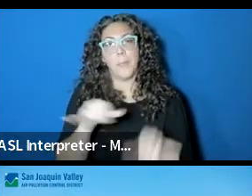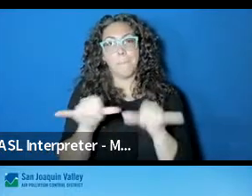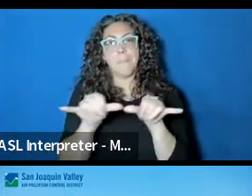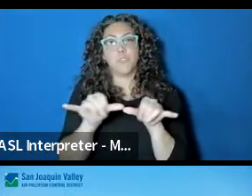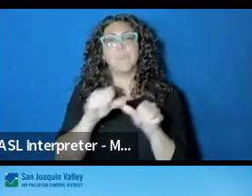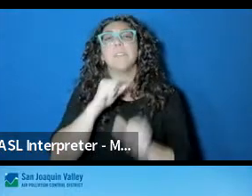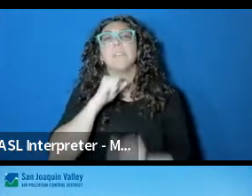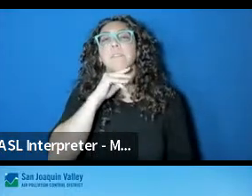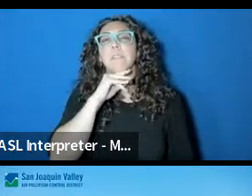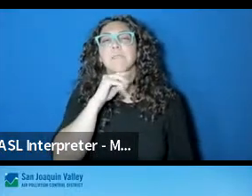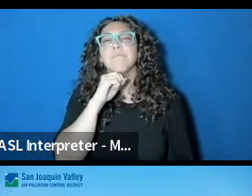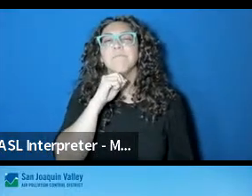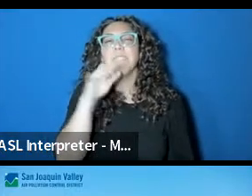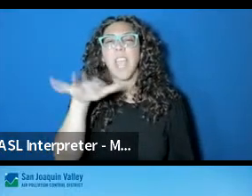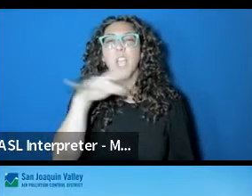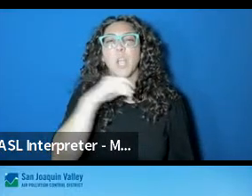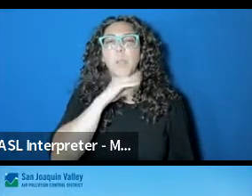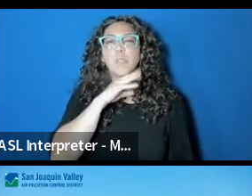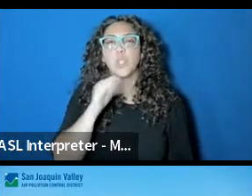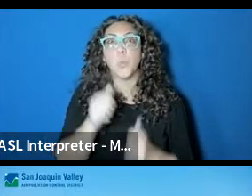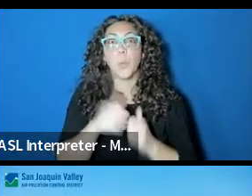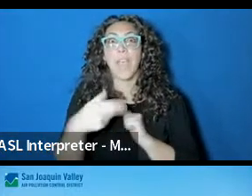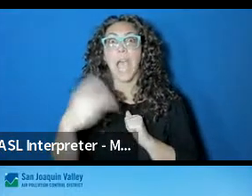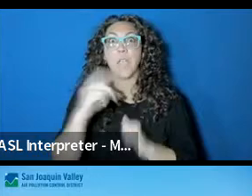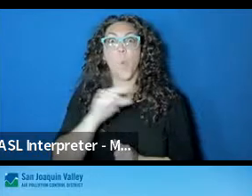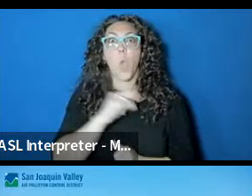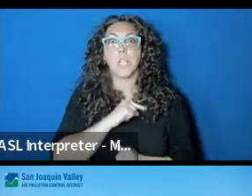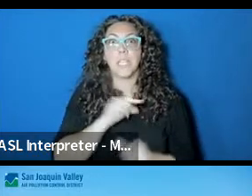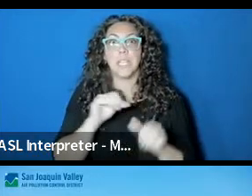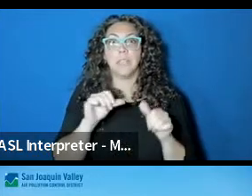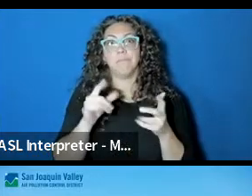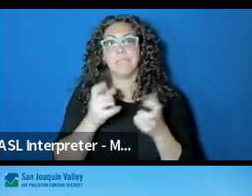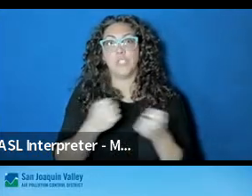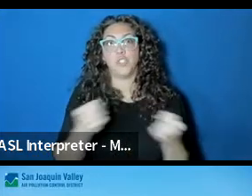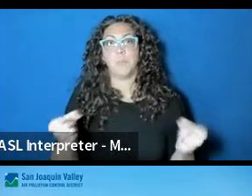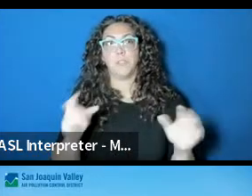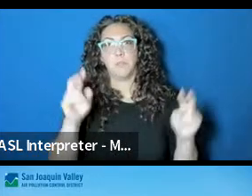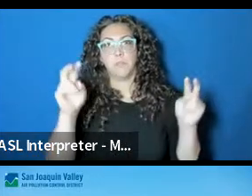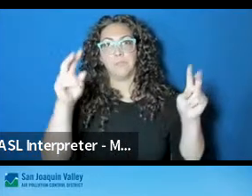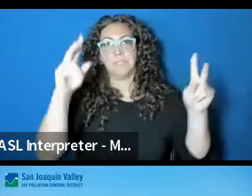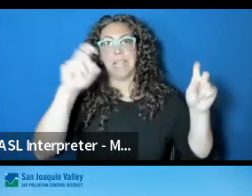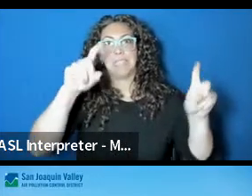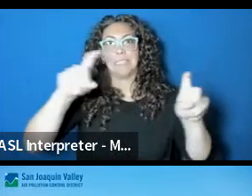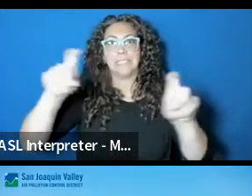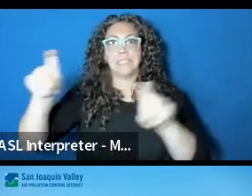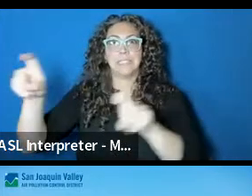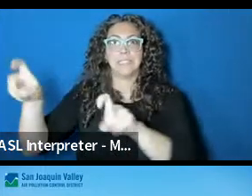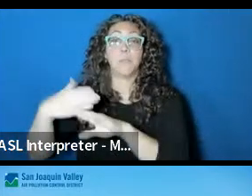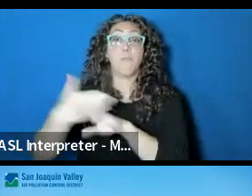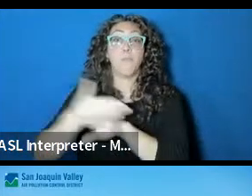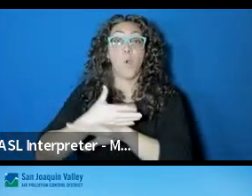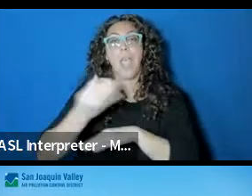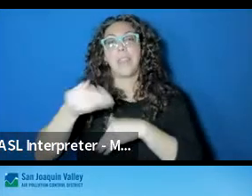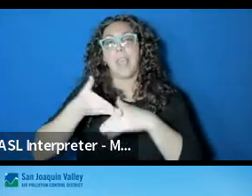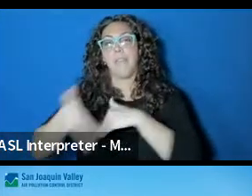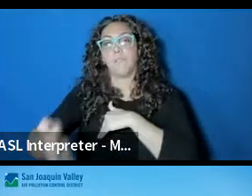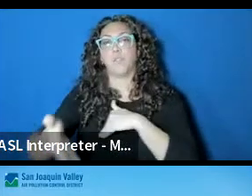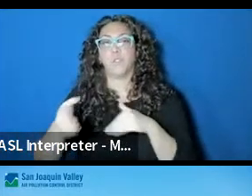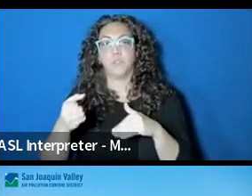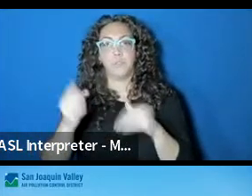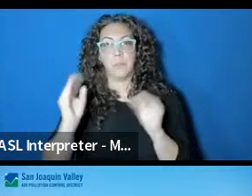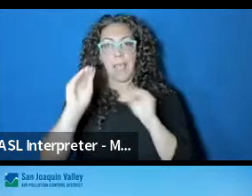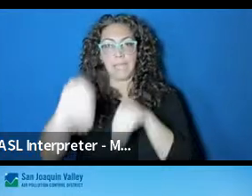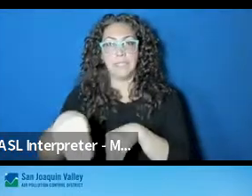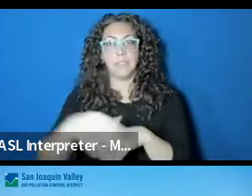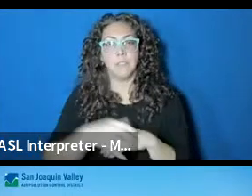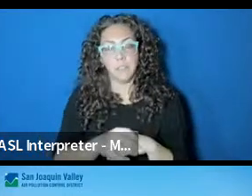with high quality instruments before and after the planting, because part of the goal of these projects is that as much as work